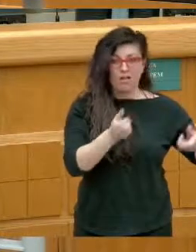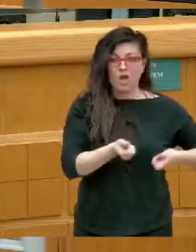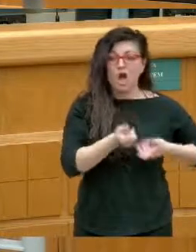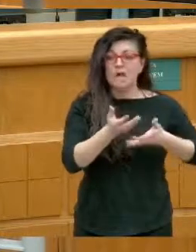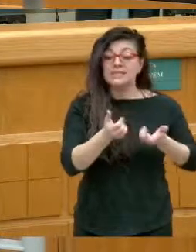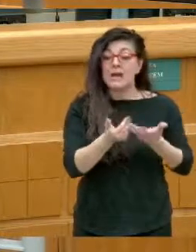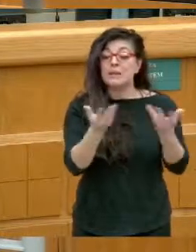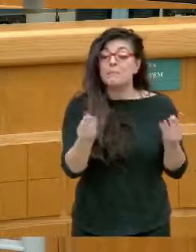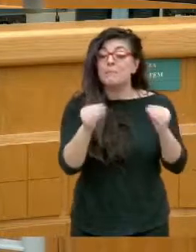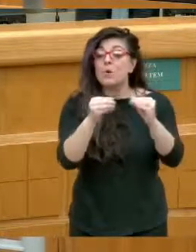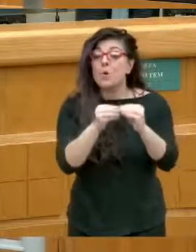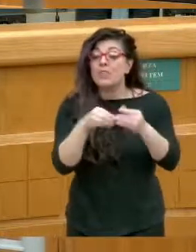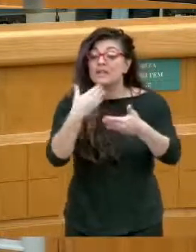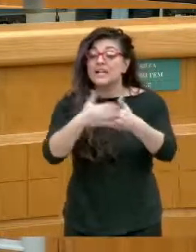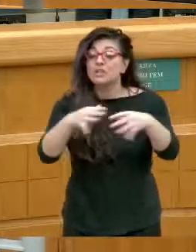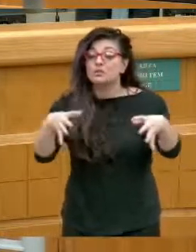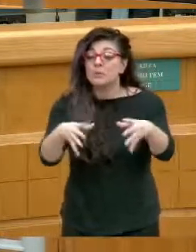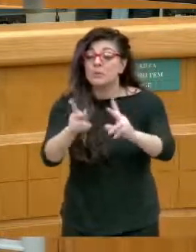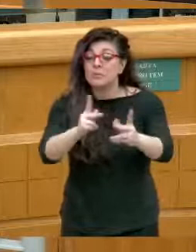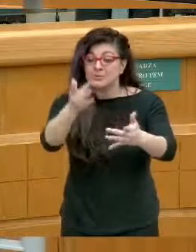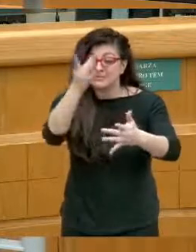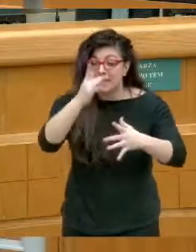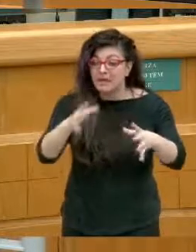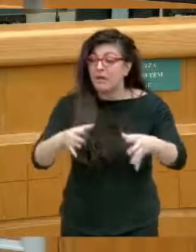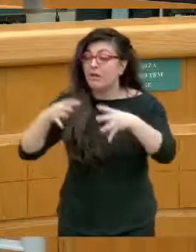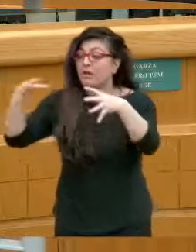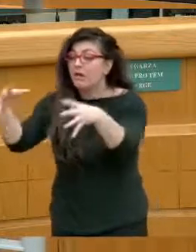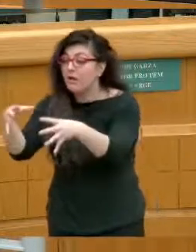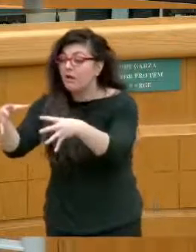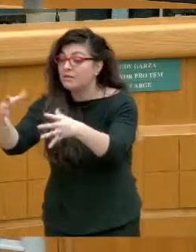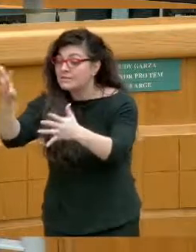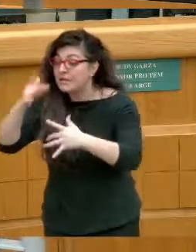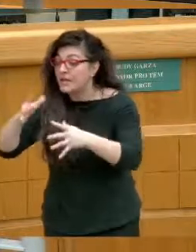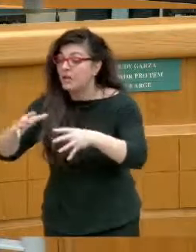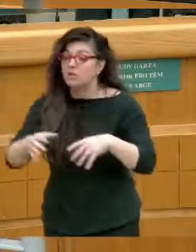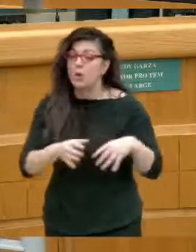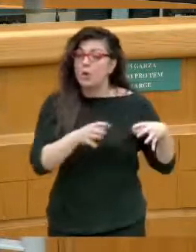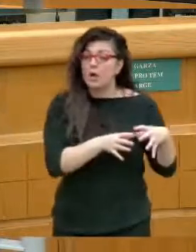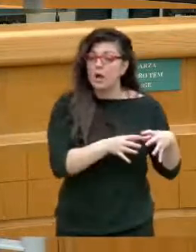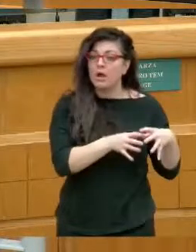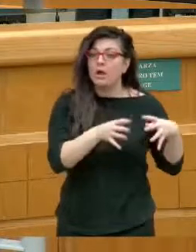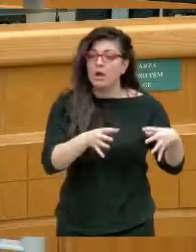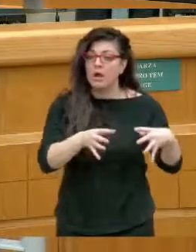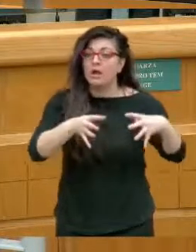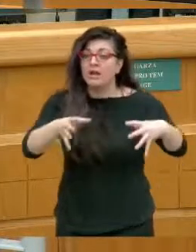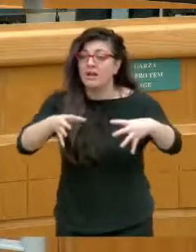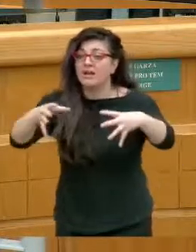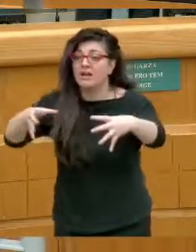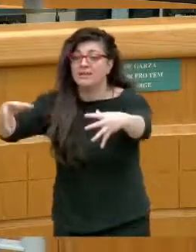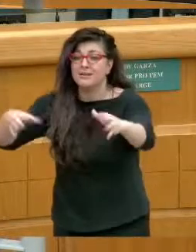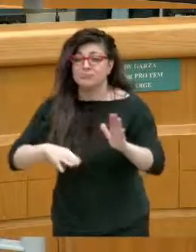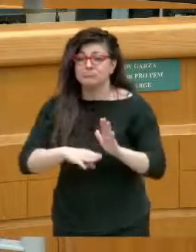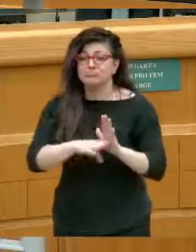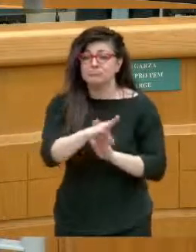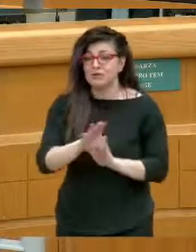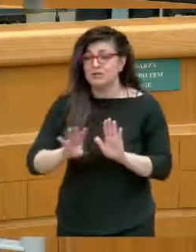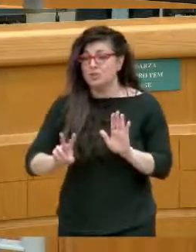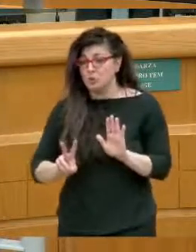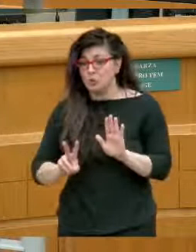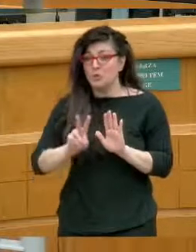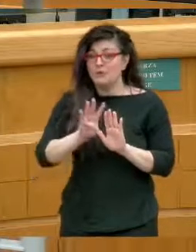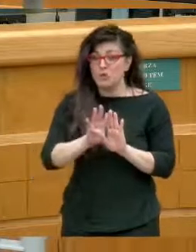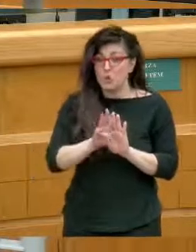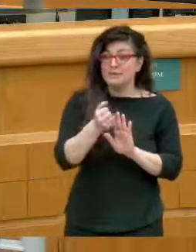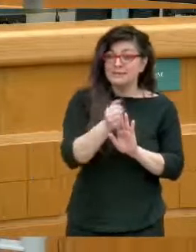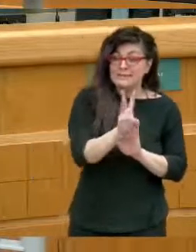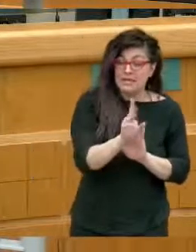the next, there's 4, then there's 8, then there's 16. So it's increasing exponentially each generation.